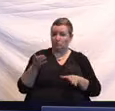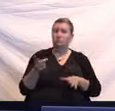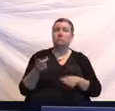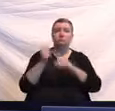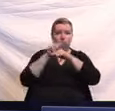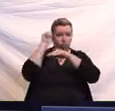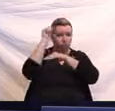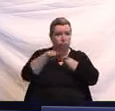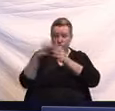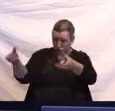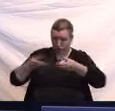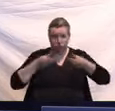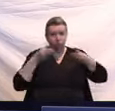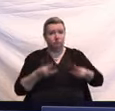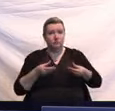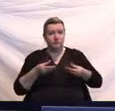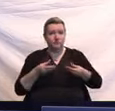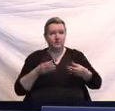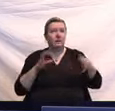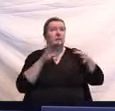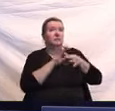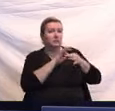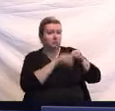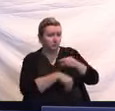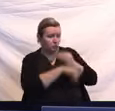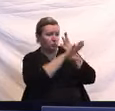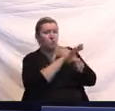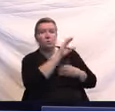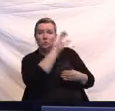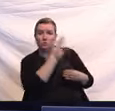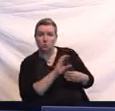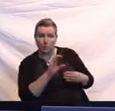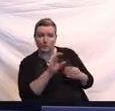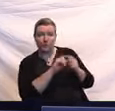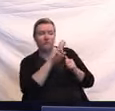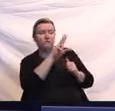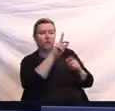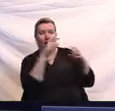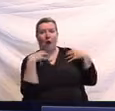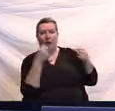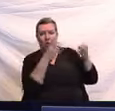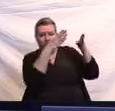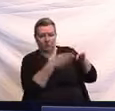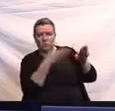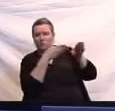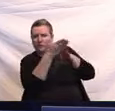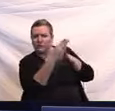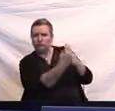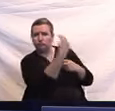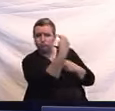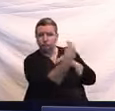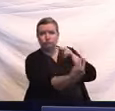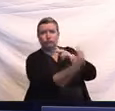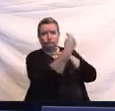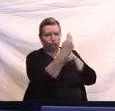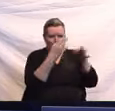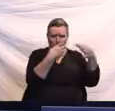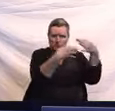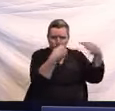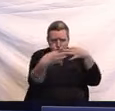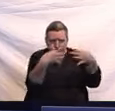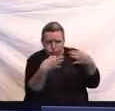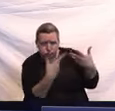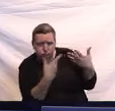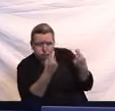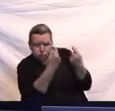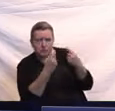connect via Zoom with a Vault healthcare professional who will guide them through the test and answer